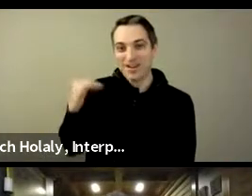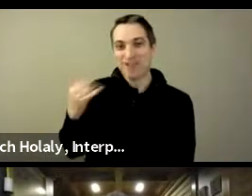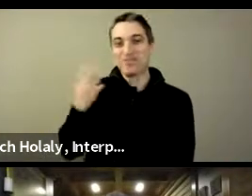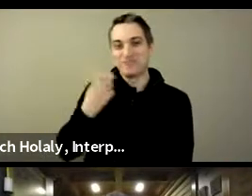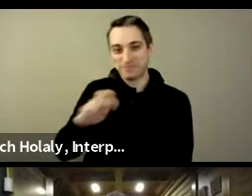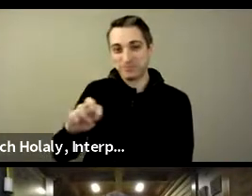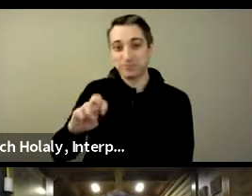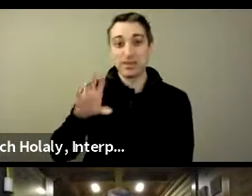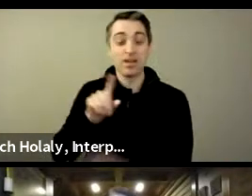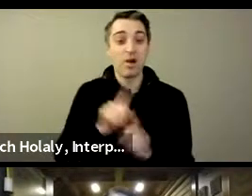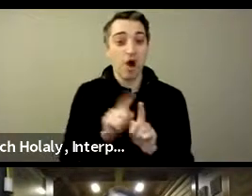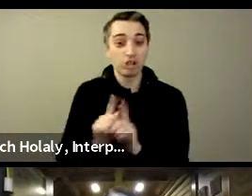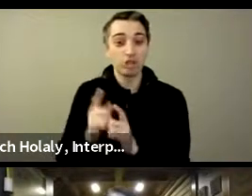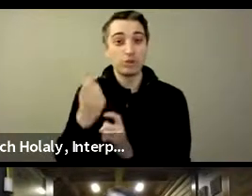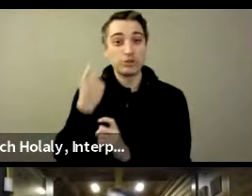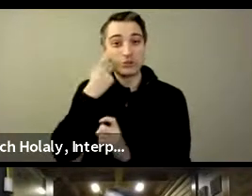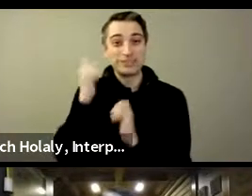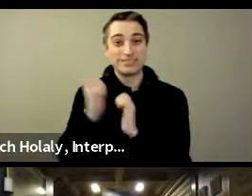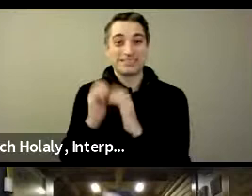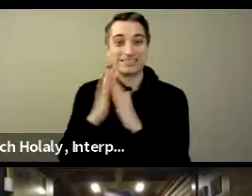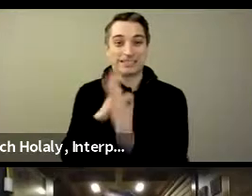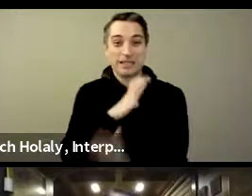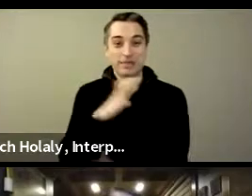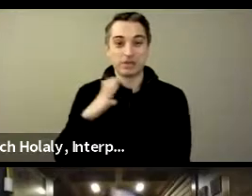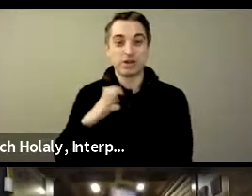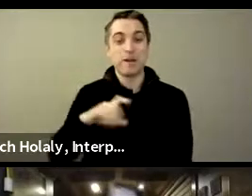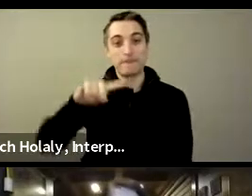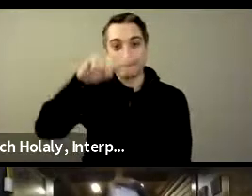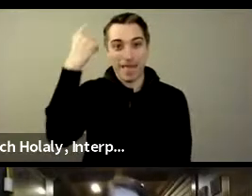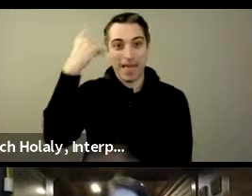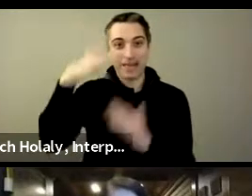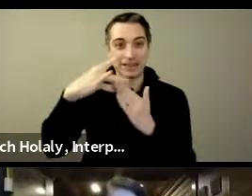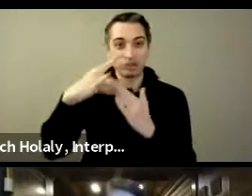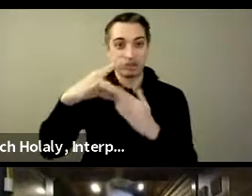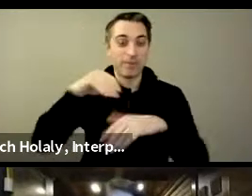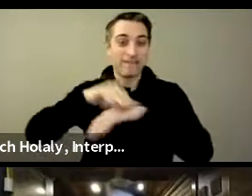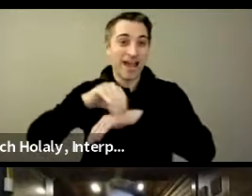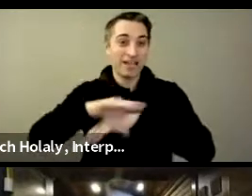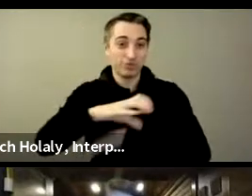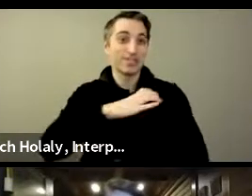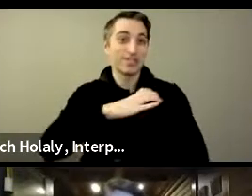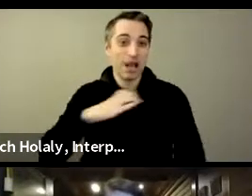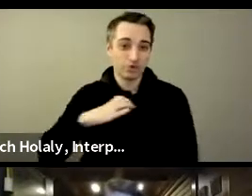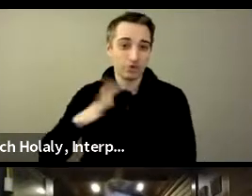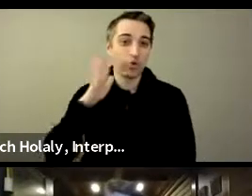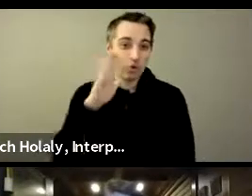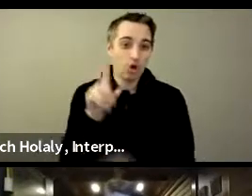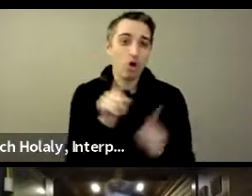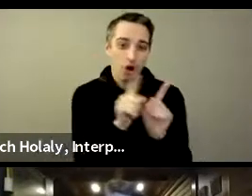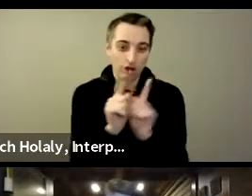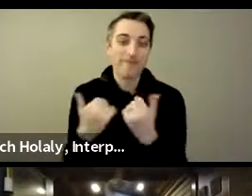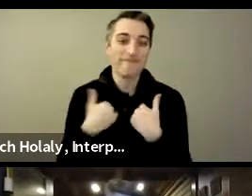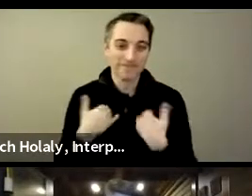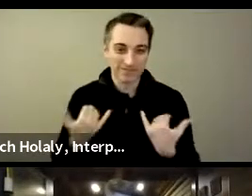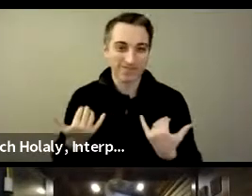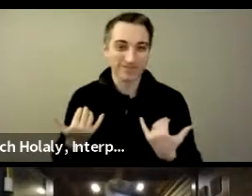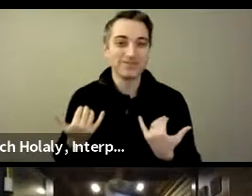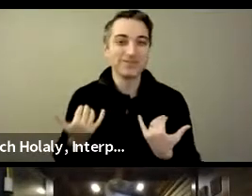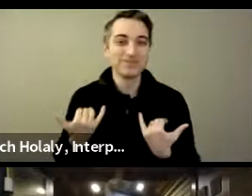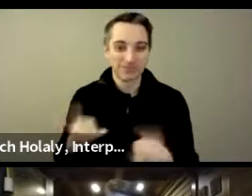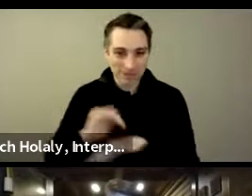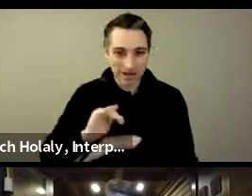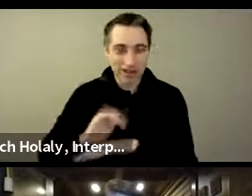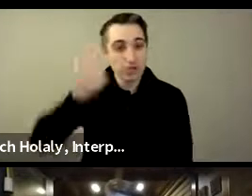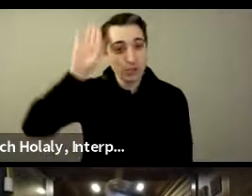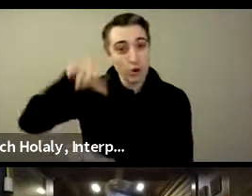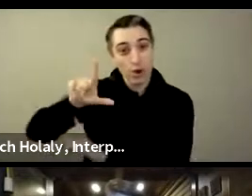a newly established commission, which is the Black Leadership Advisory Council, who you'll hear from tonight. And we believe that LEO's